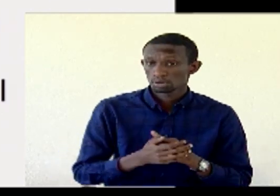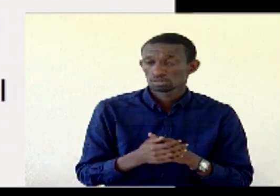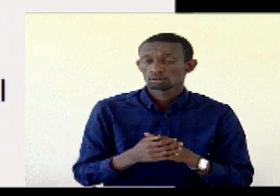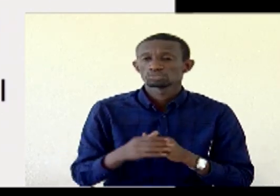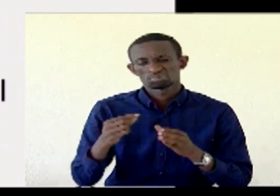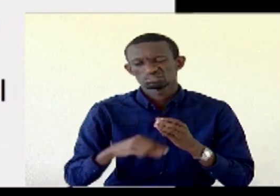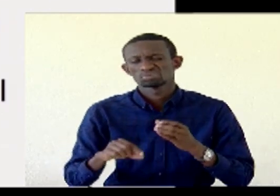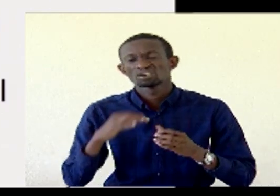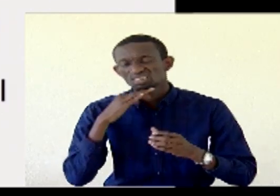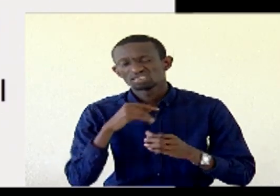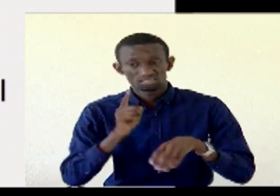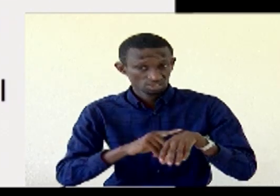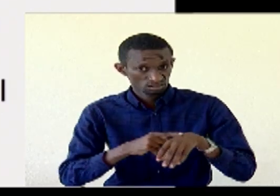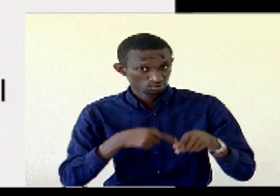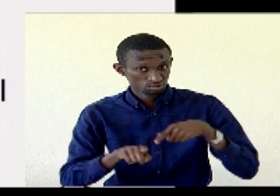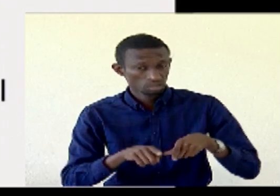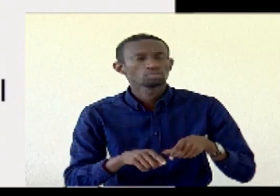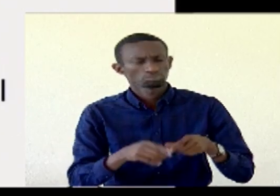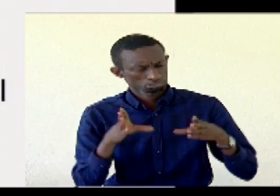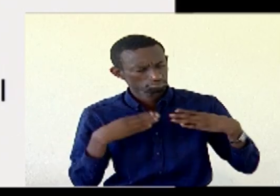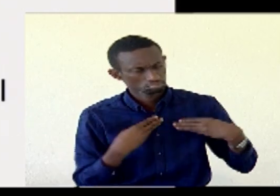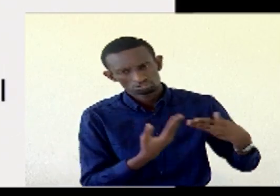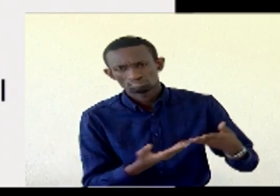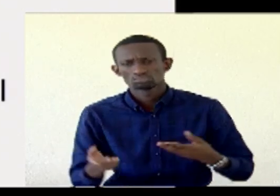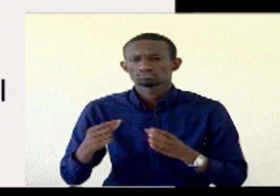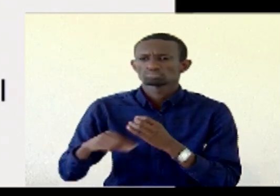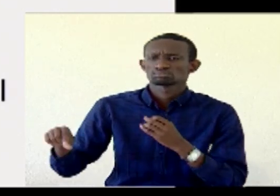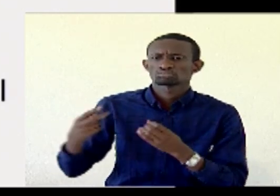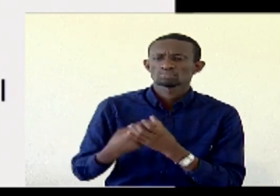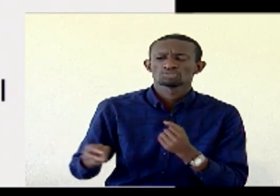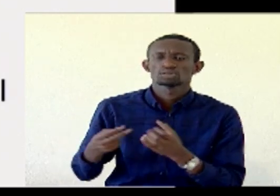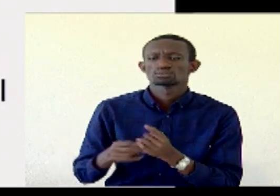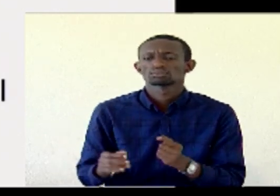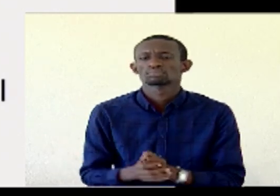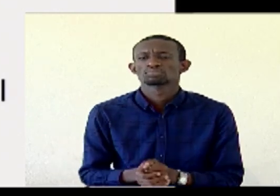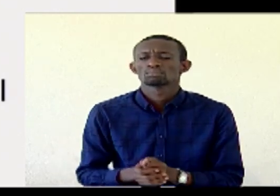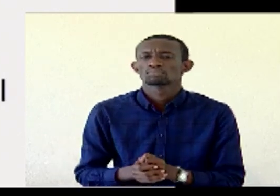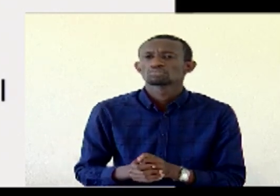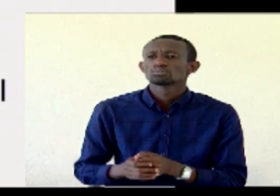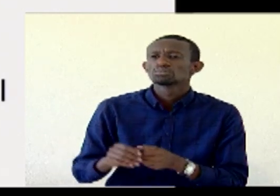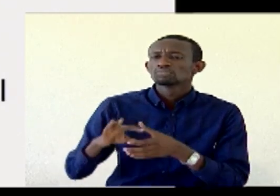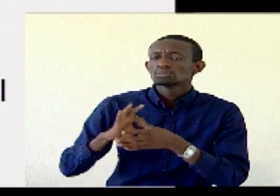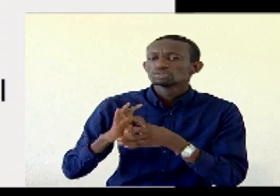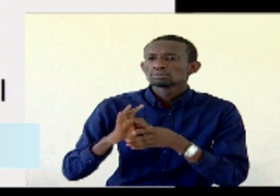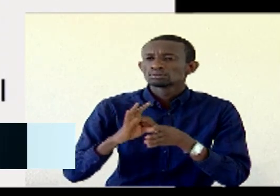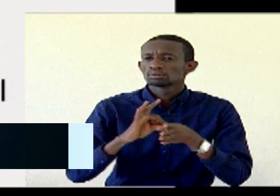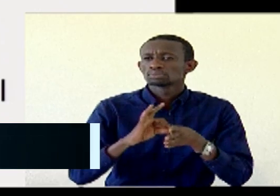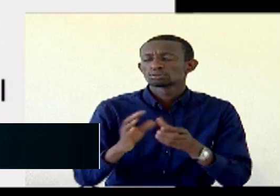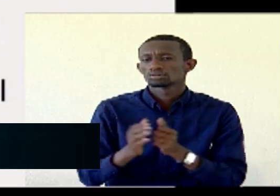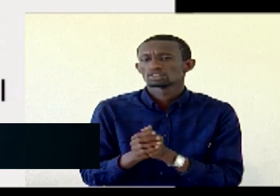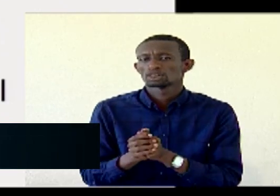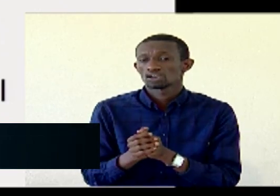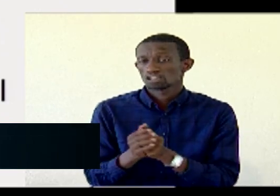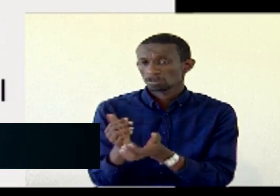as waste products. So I said the brain signals the bladder muscles to tighten, which squeezes urine out of the